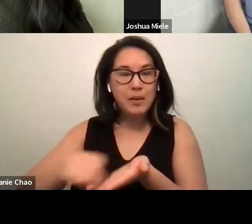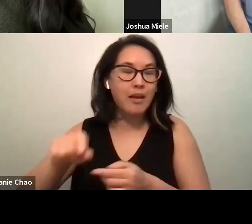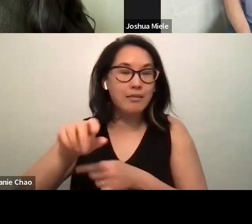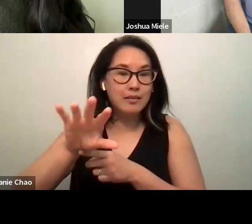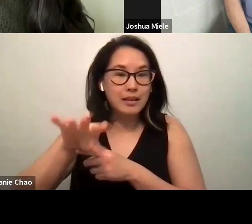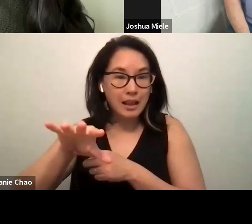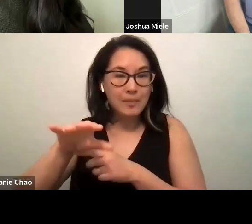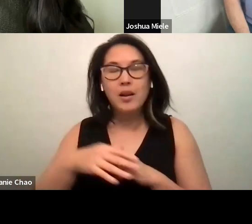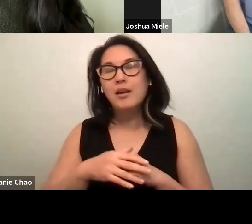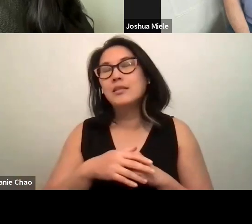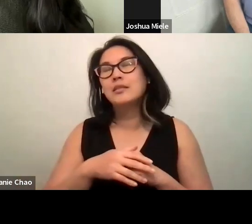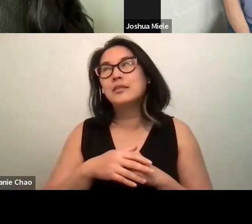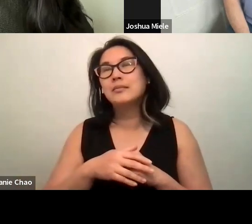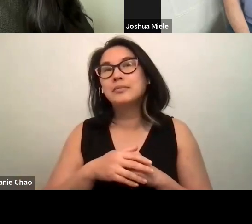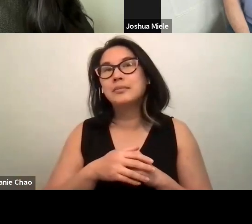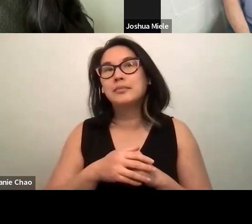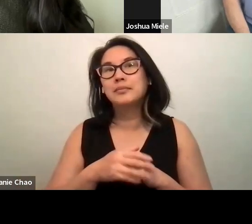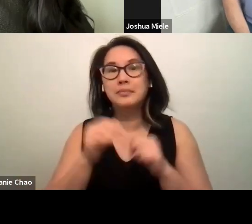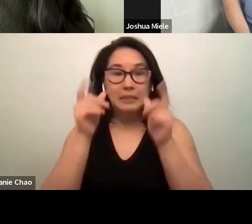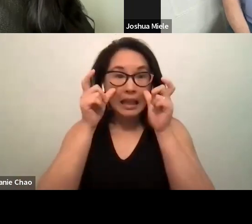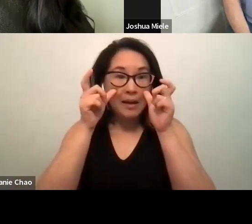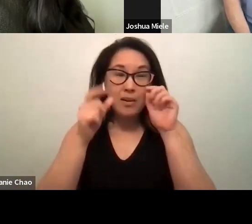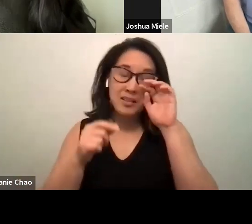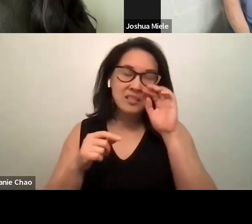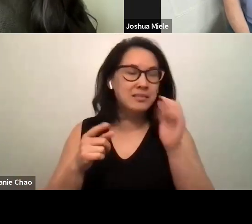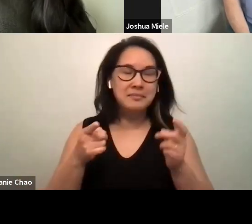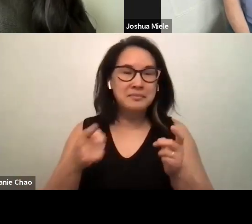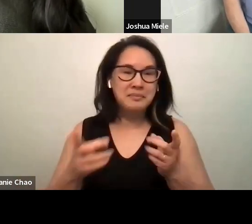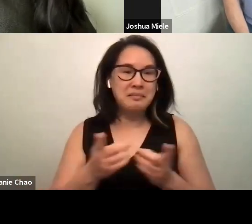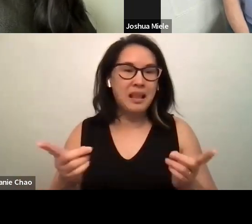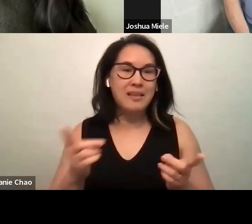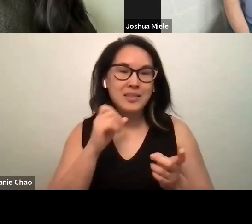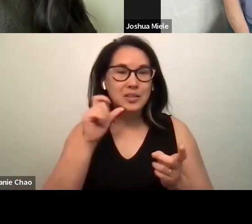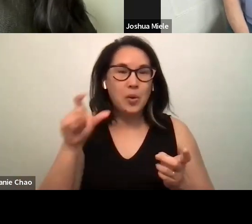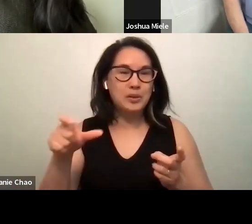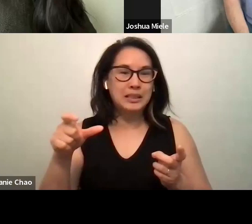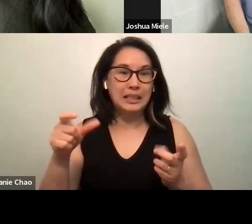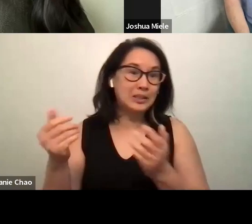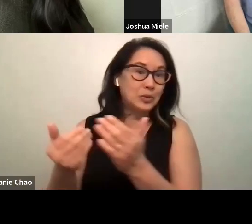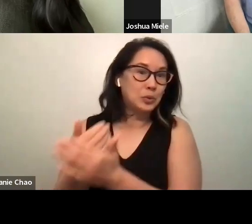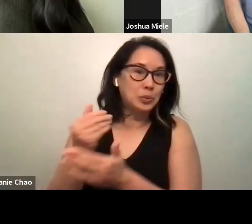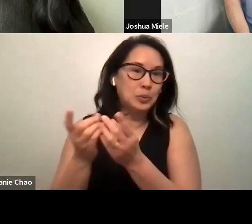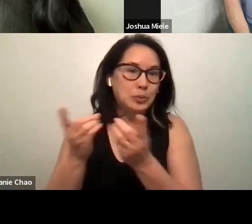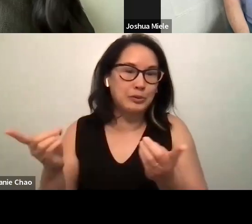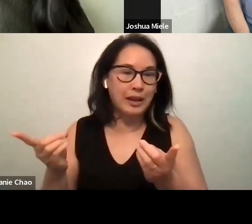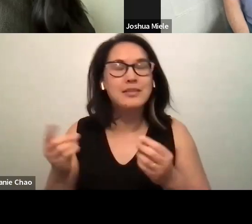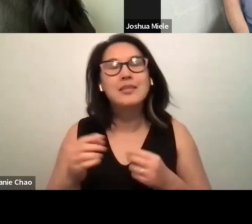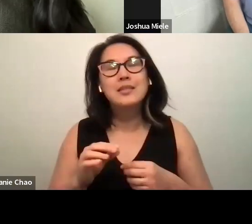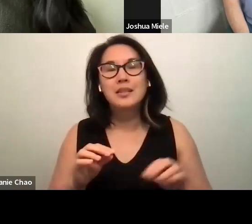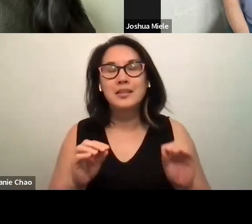So it's really not, the devices don't need invention. The devices, you know, I think it's